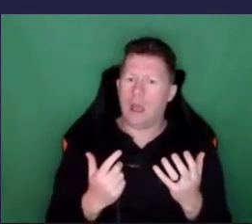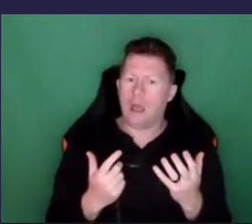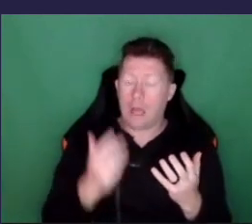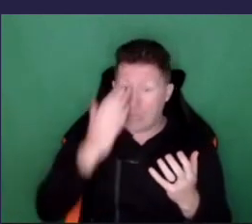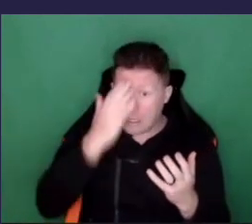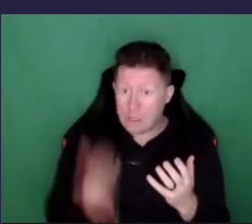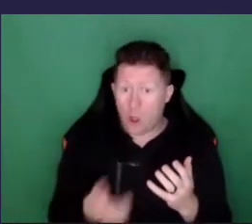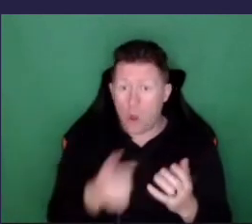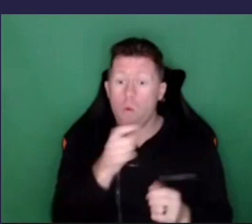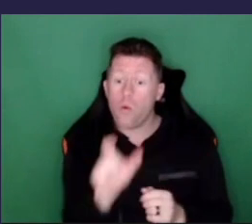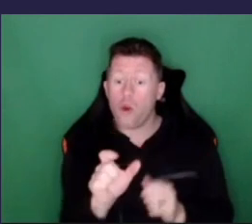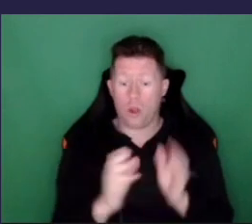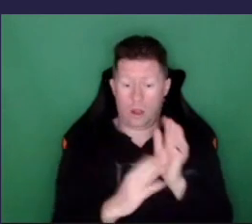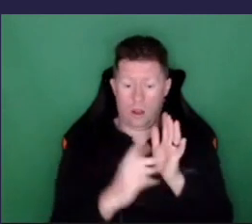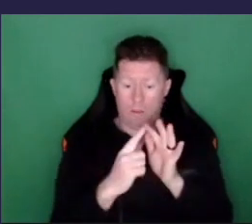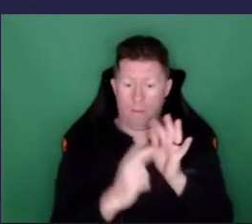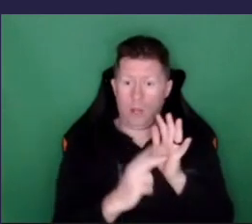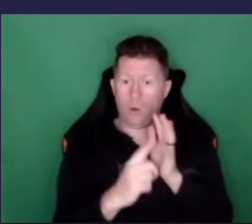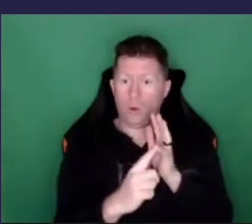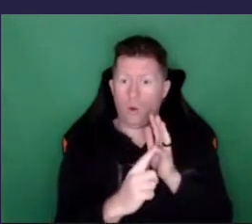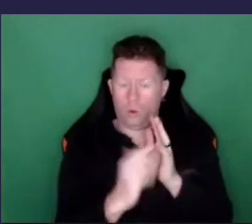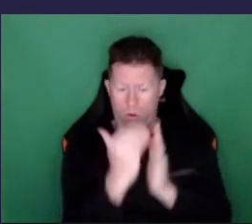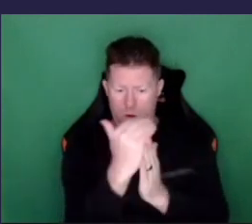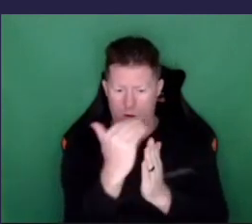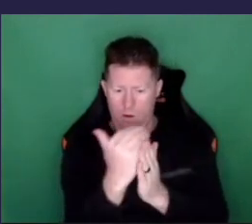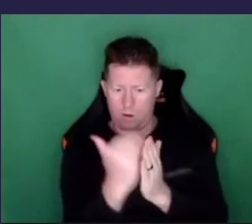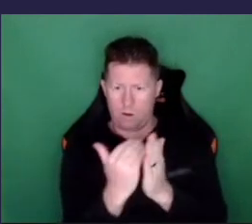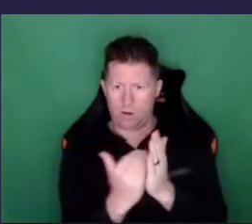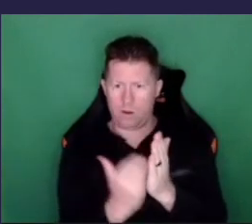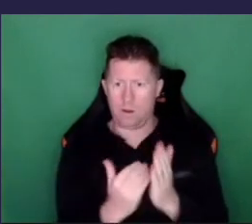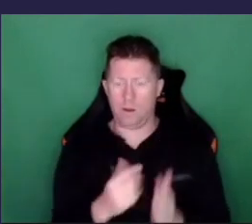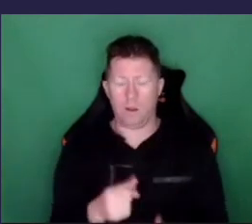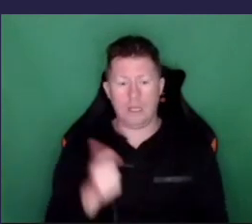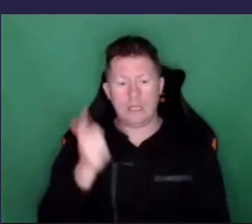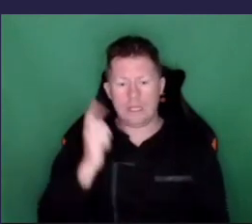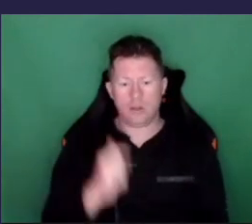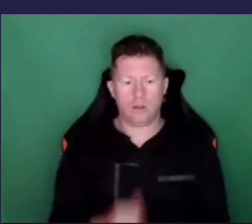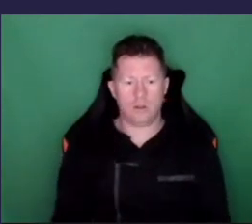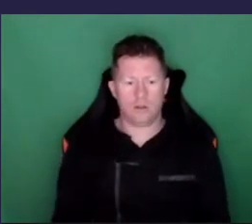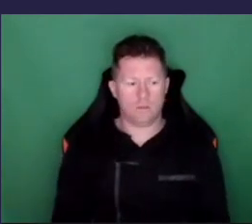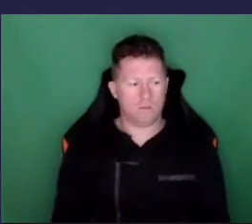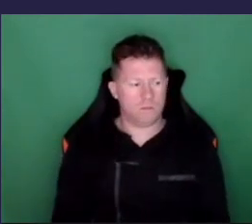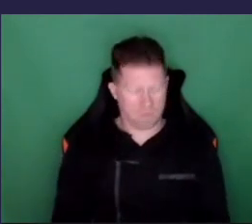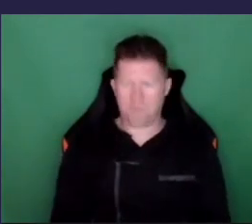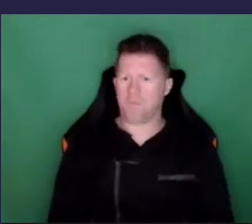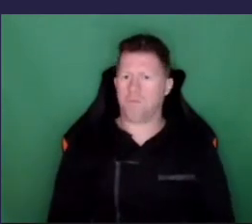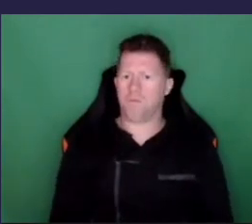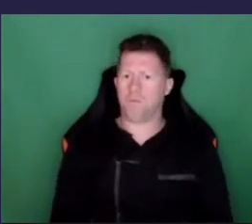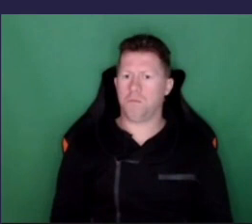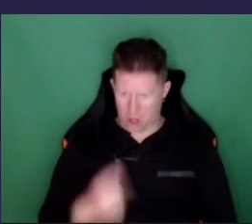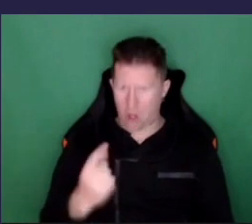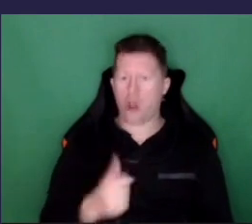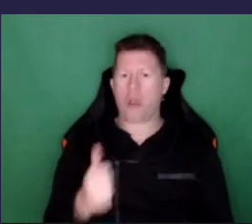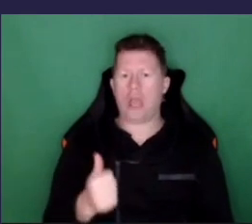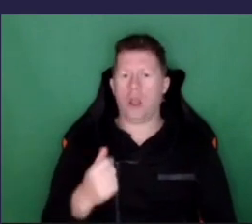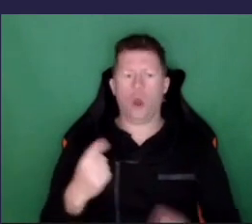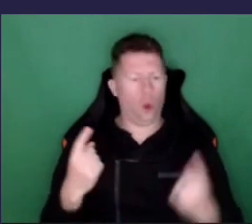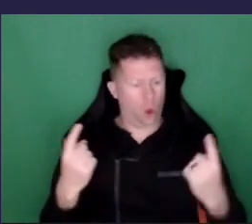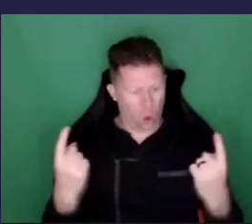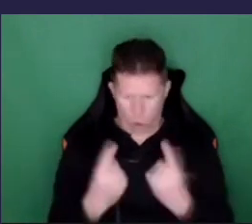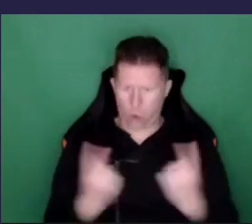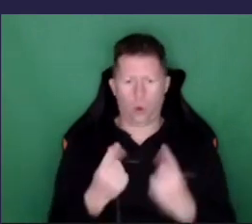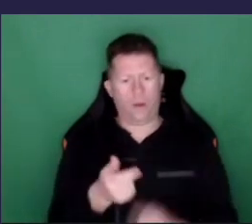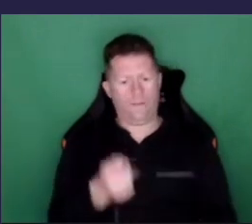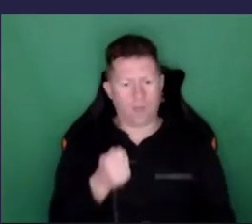restaurant. And so she said, "Okay, let's do that. Who would you like to invite to go with you to a